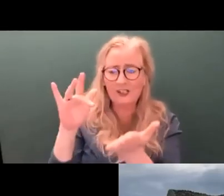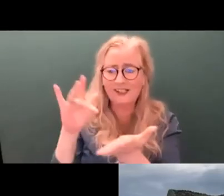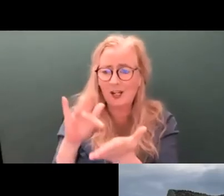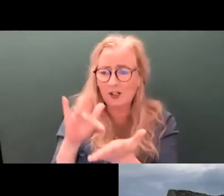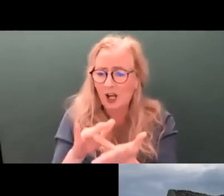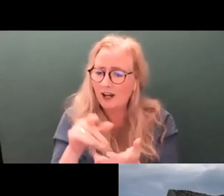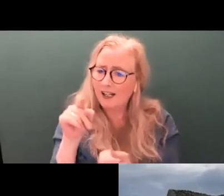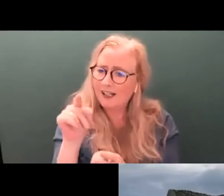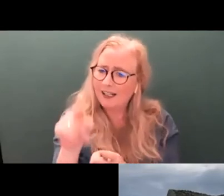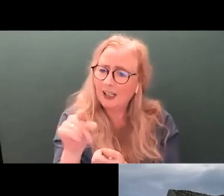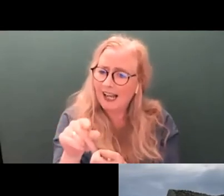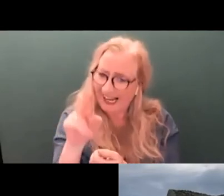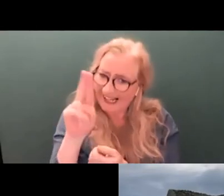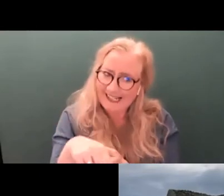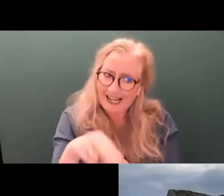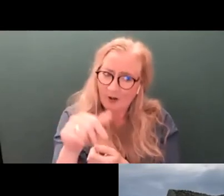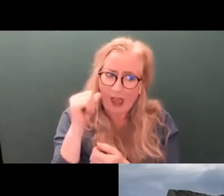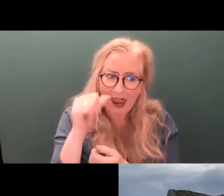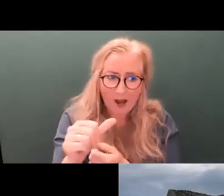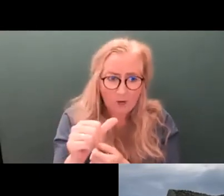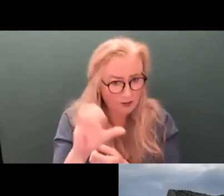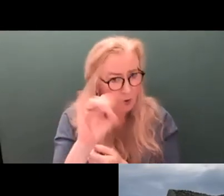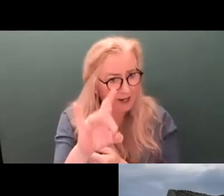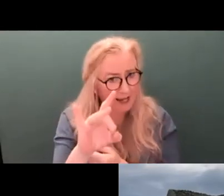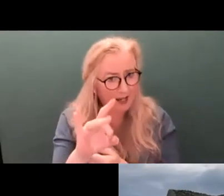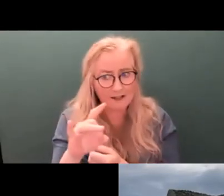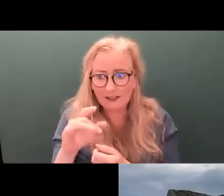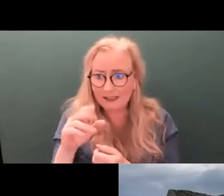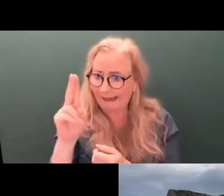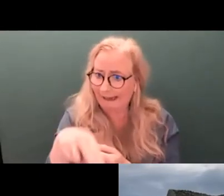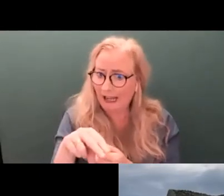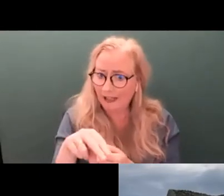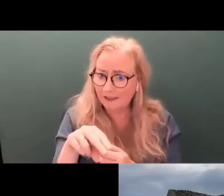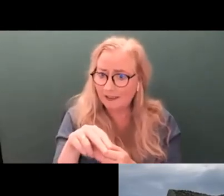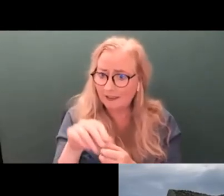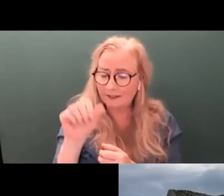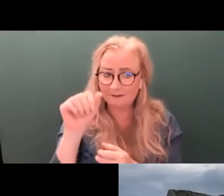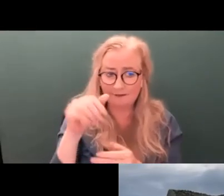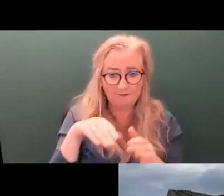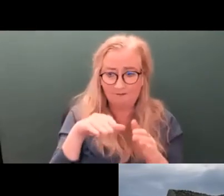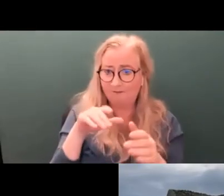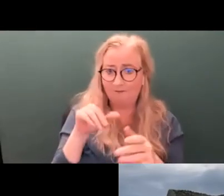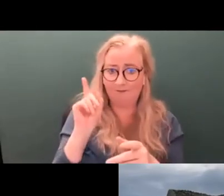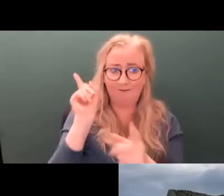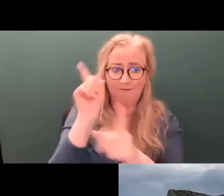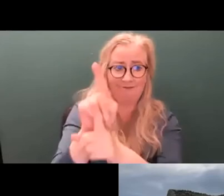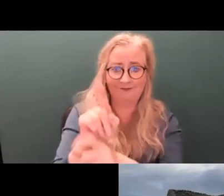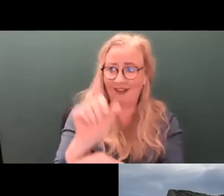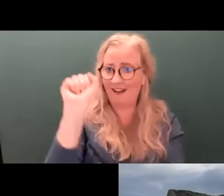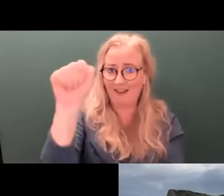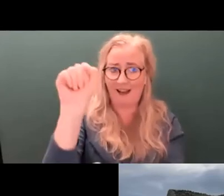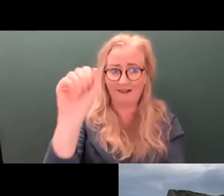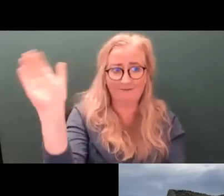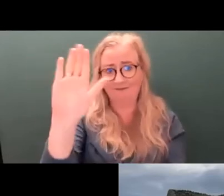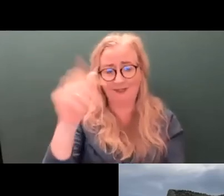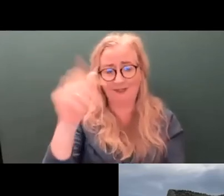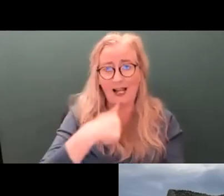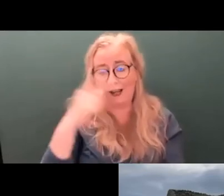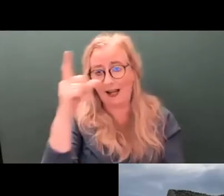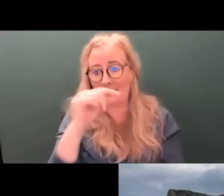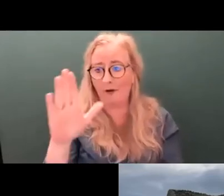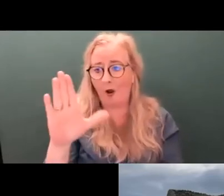that can you do that? Is that OK to do that? You kind of knock up on the door and say, hi, I'm Lorcan